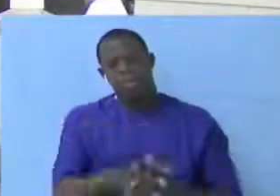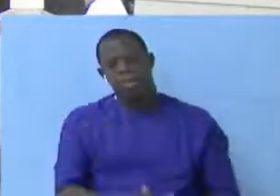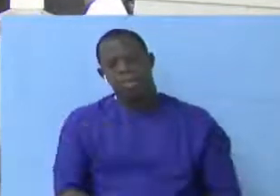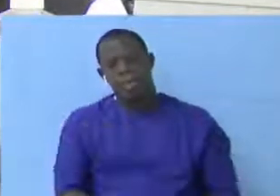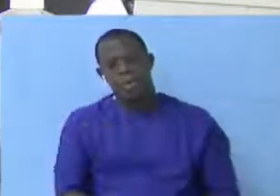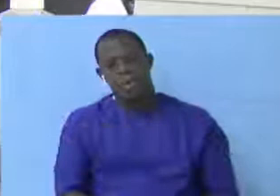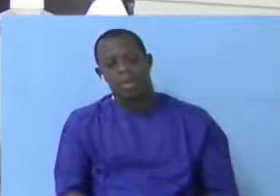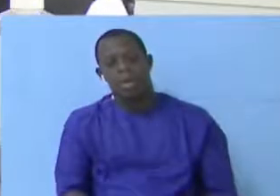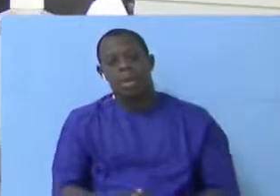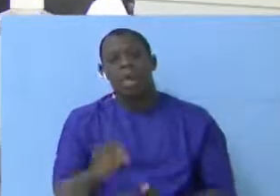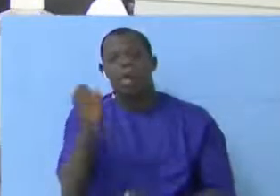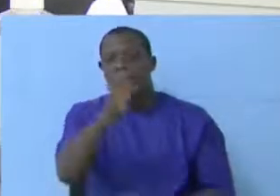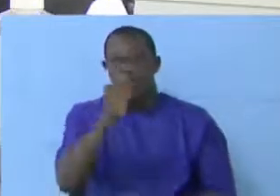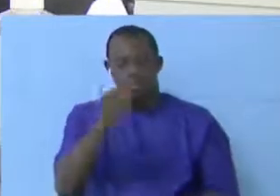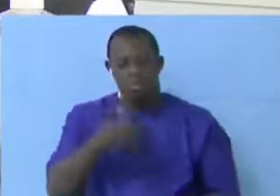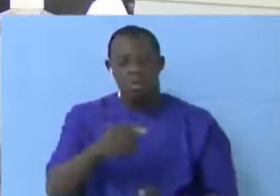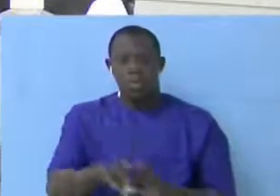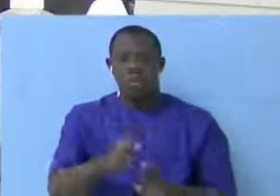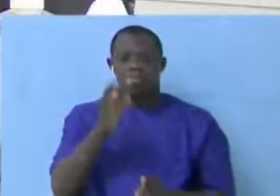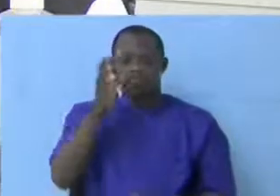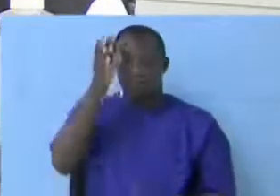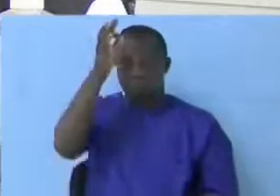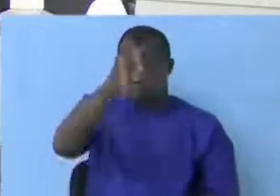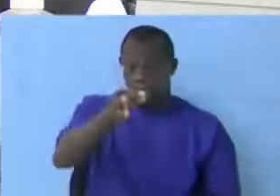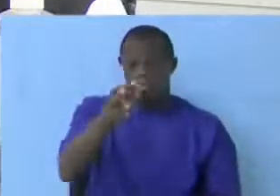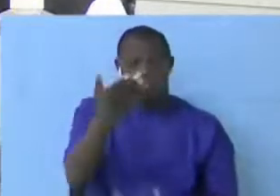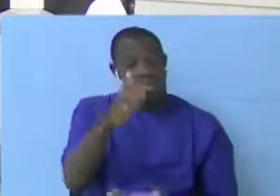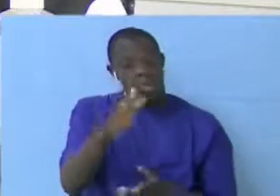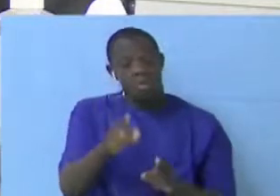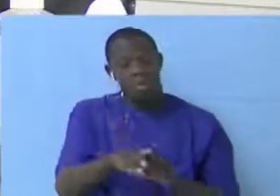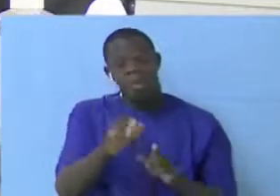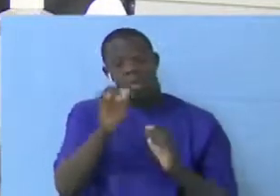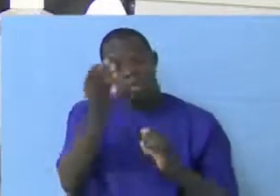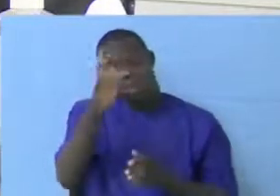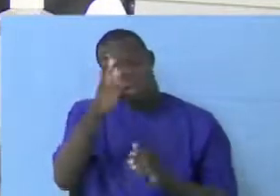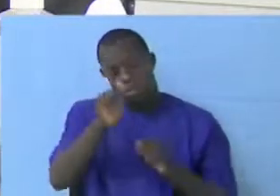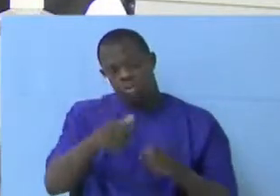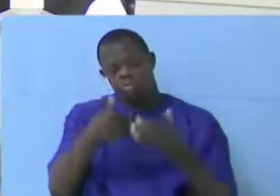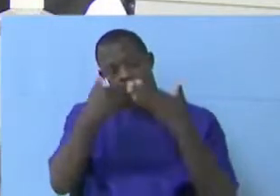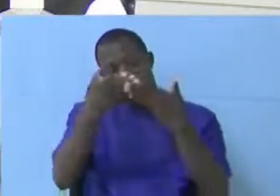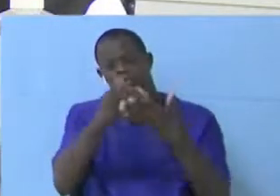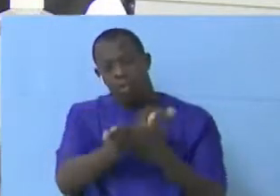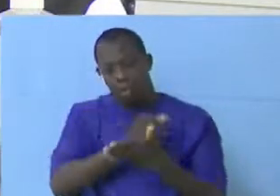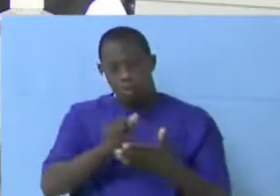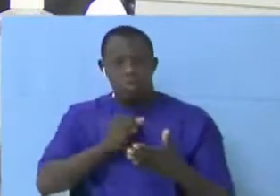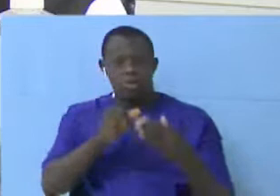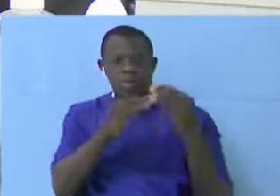I was foreseeing there will be taskings that would come. So